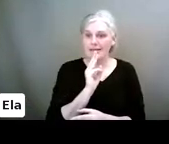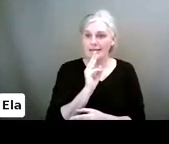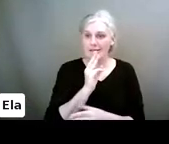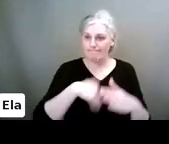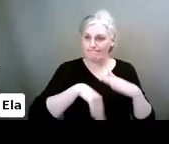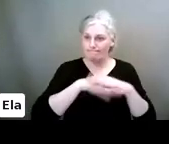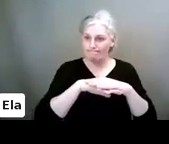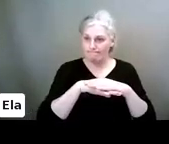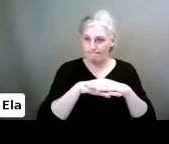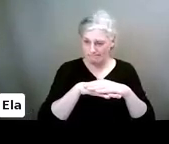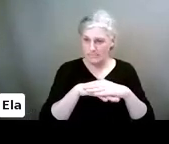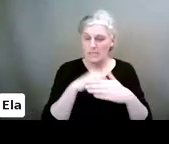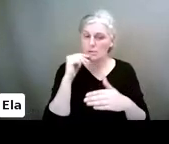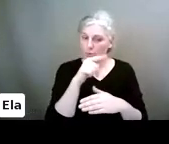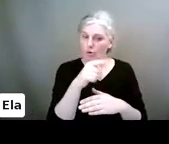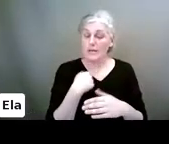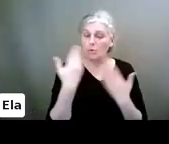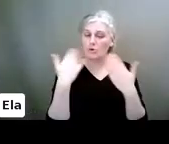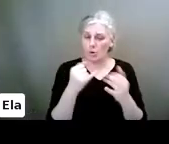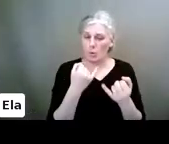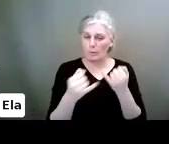I'm just going to press play and show you the rest of us.